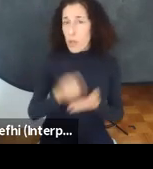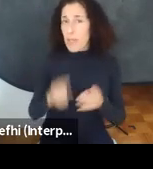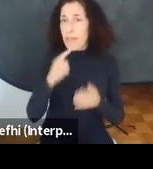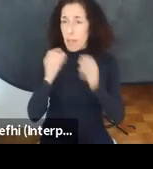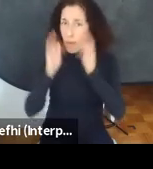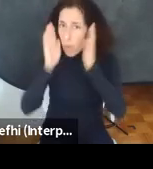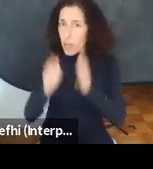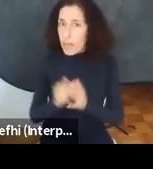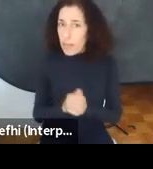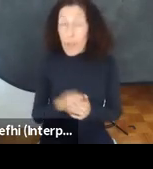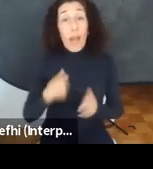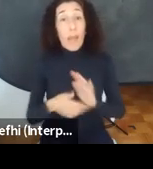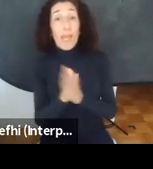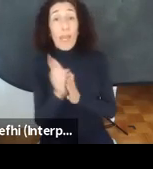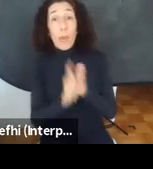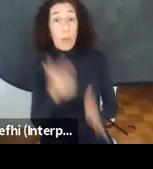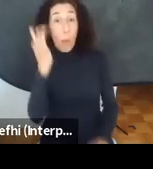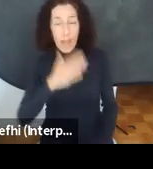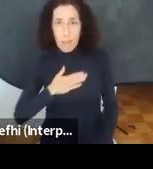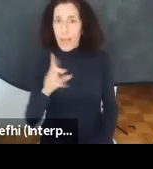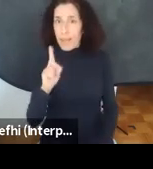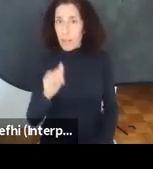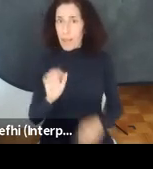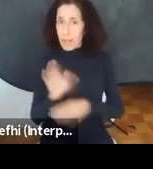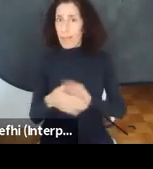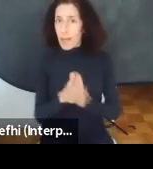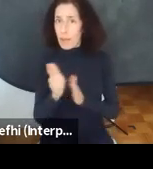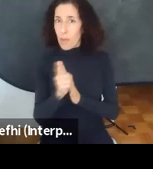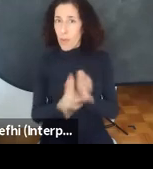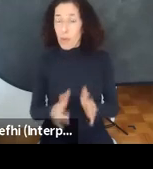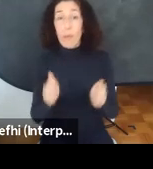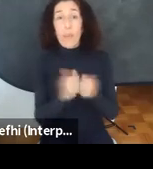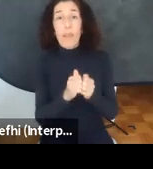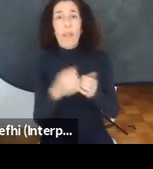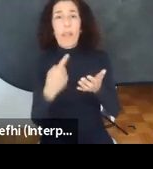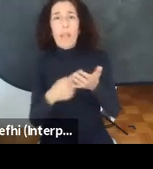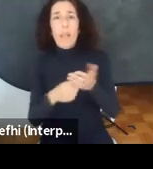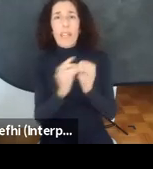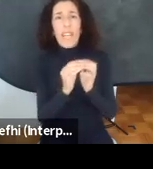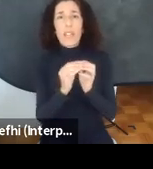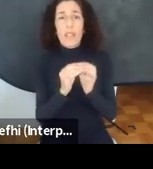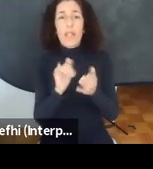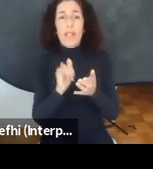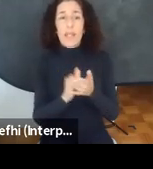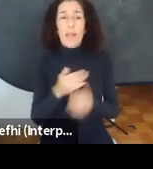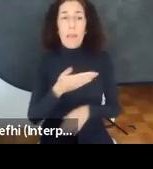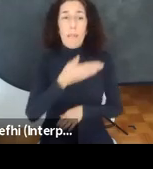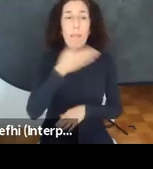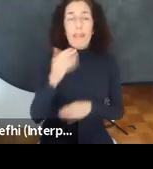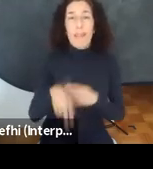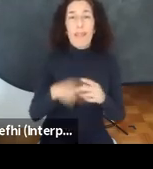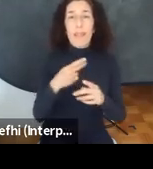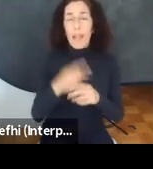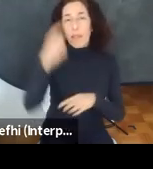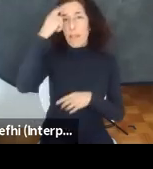lawyer because of my disability. What I realized was litigation was probably the best form of mental competition that I could think of. Given the